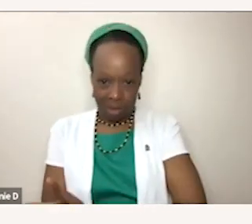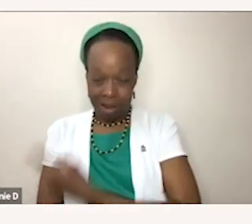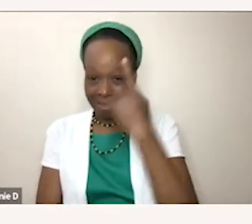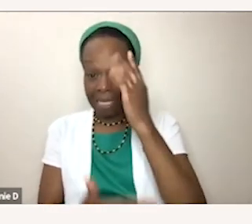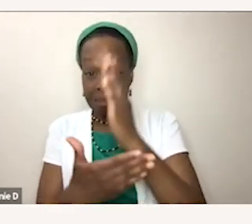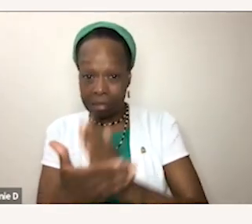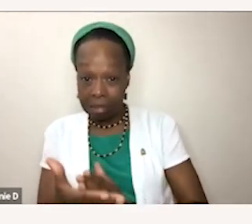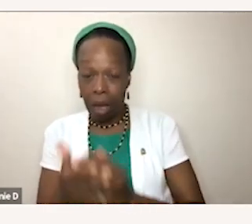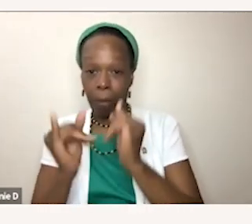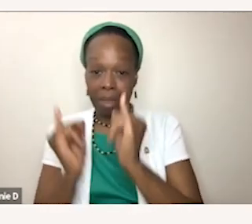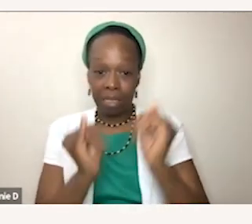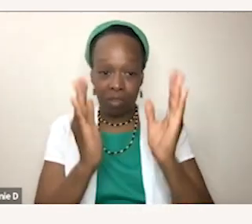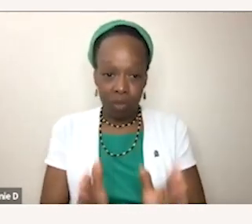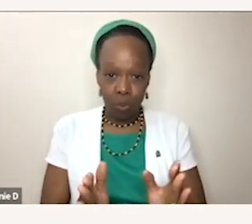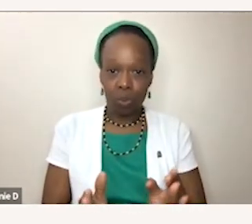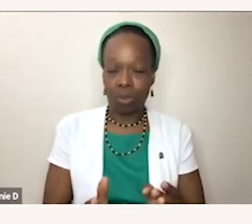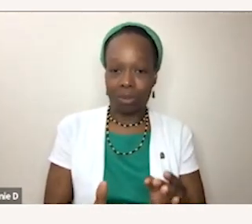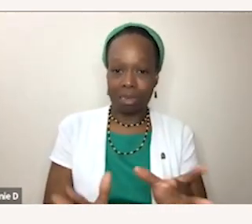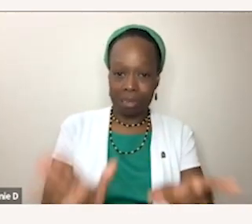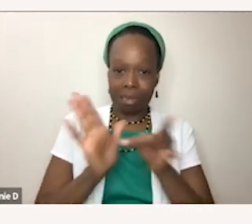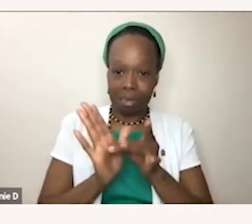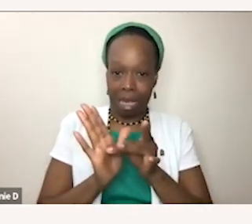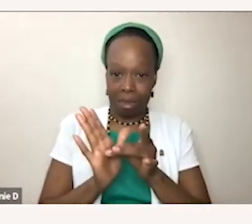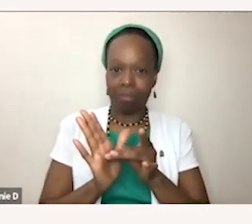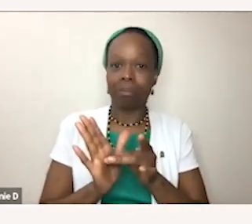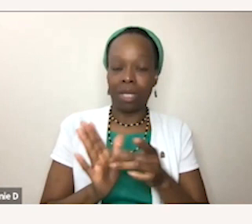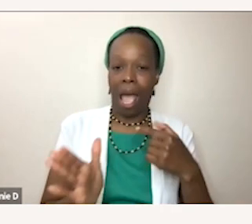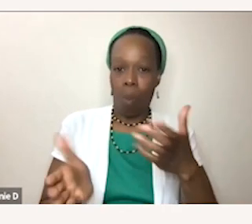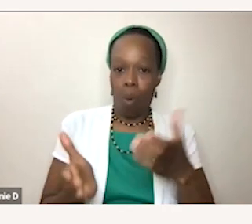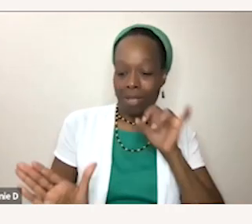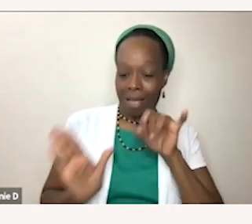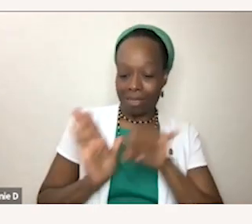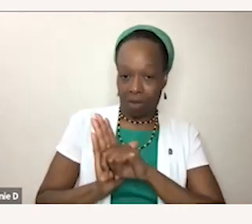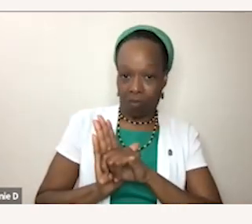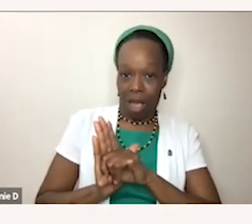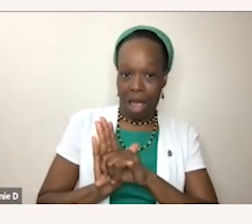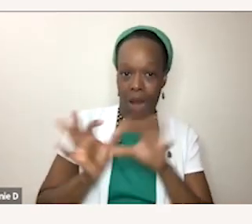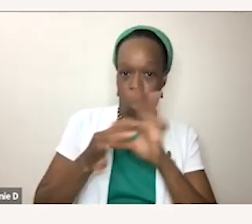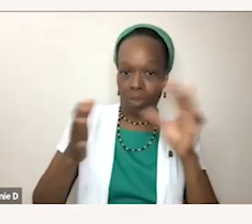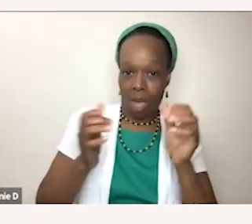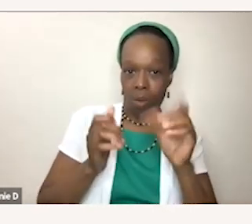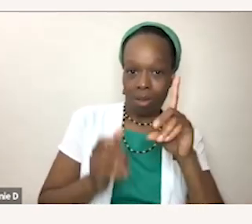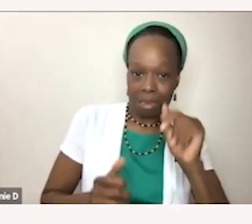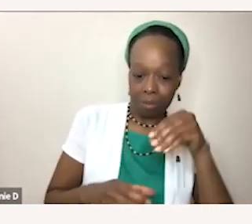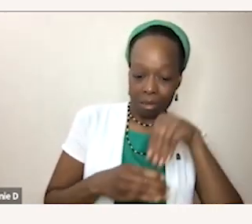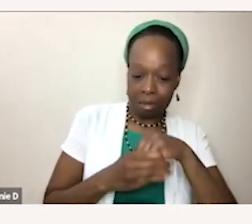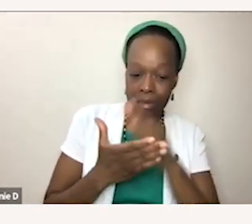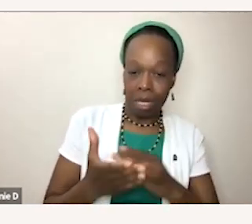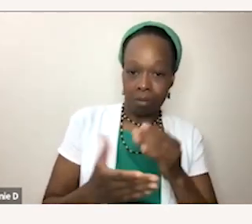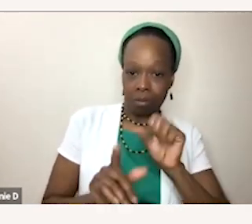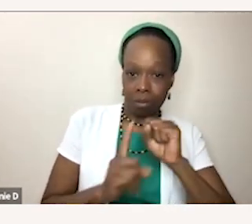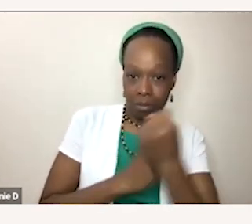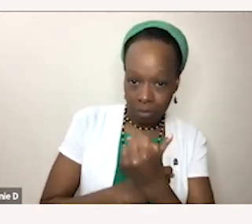choose to identify as an individual with a disability in certain circumstances or at different points in their lives. So I think this is important as well.